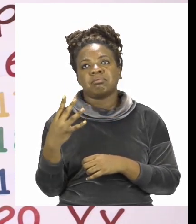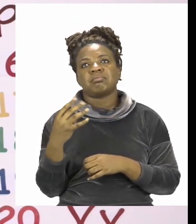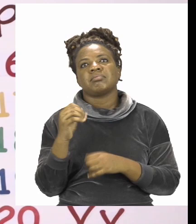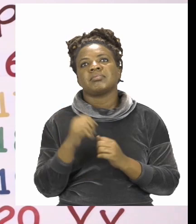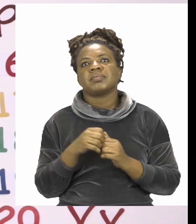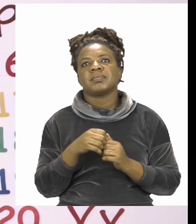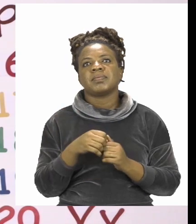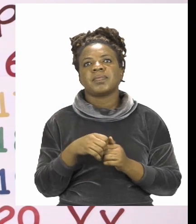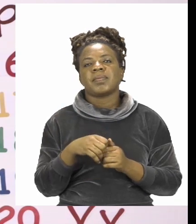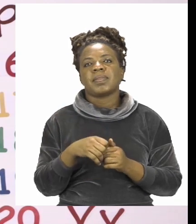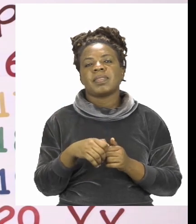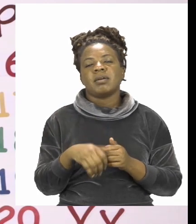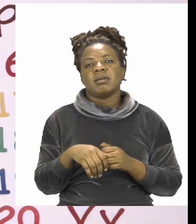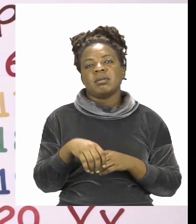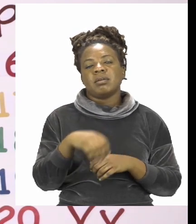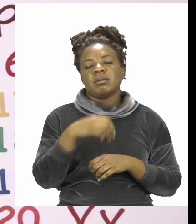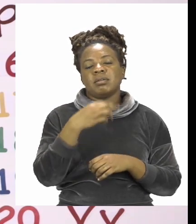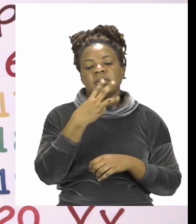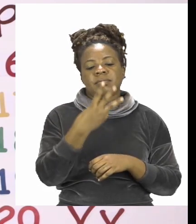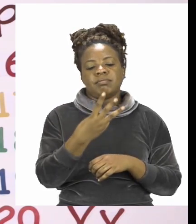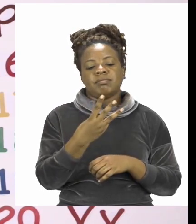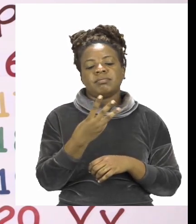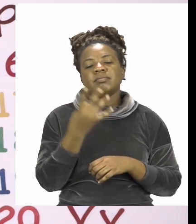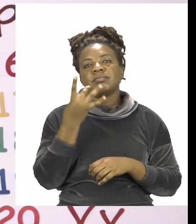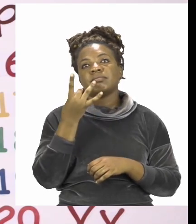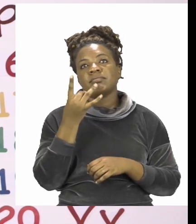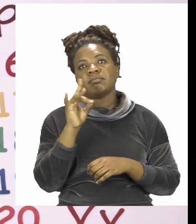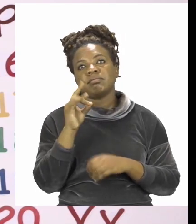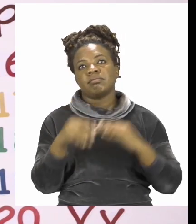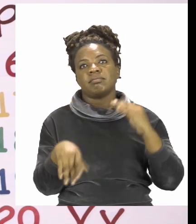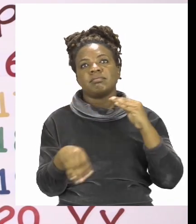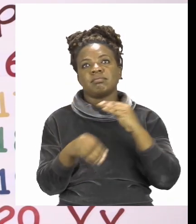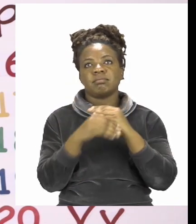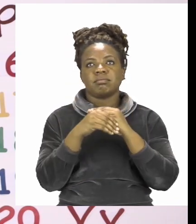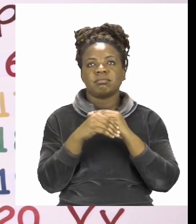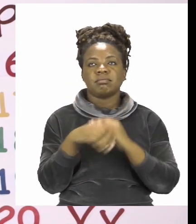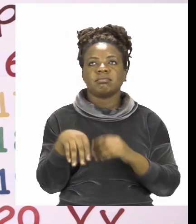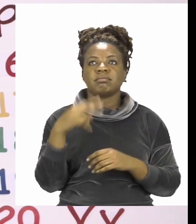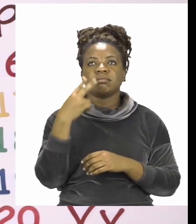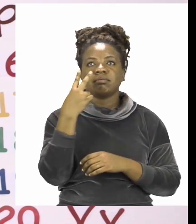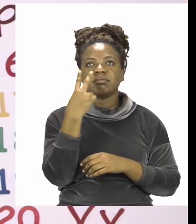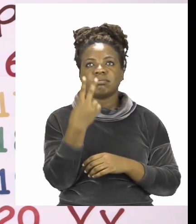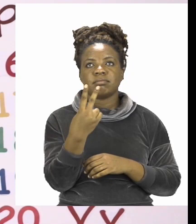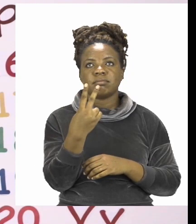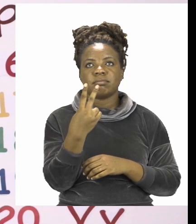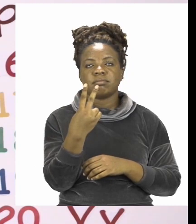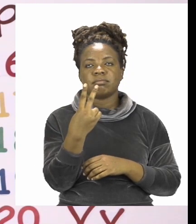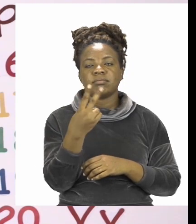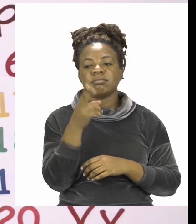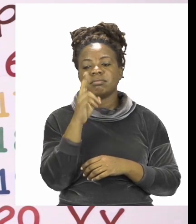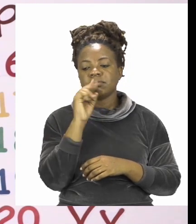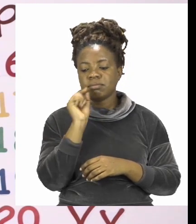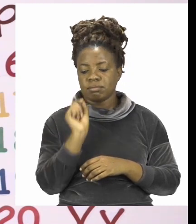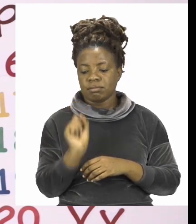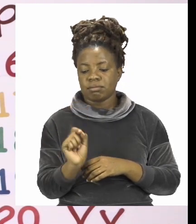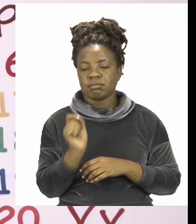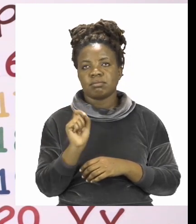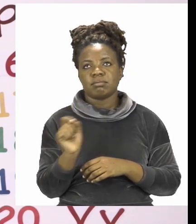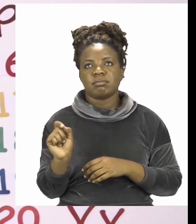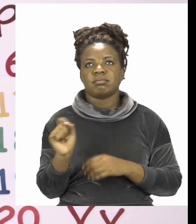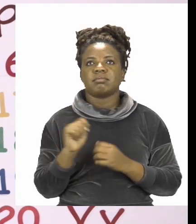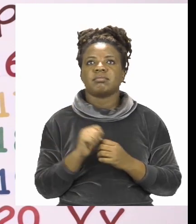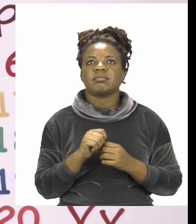So we're saying 38 is already there, and I'm adding 2 so I can jump to the next number.